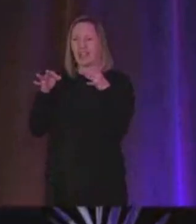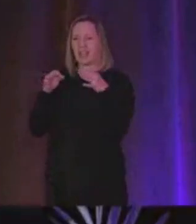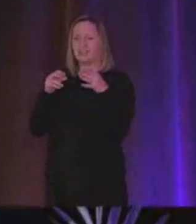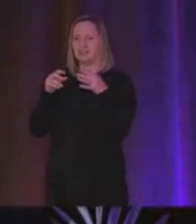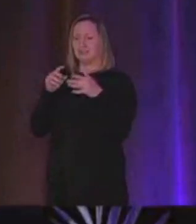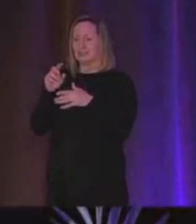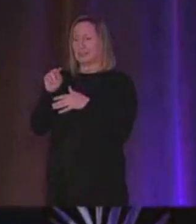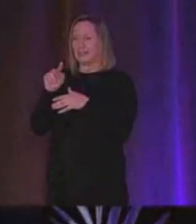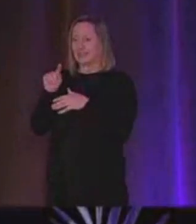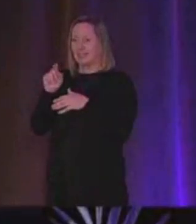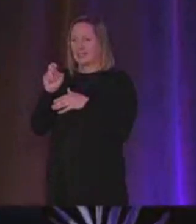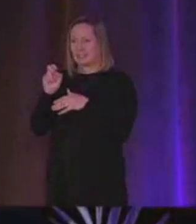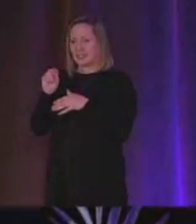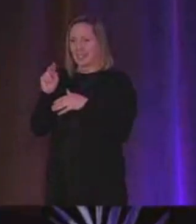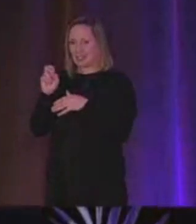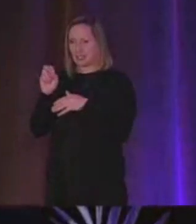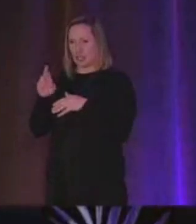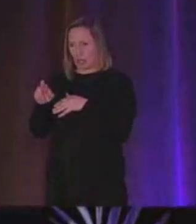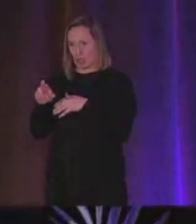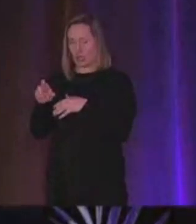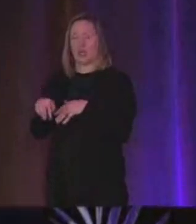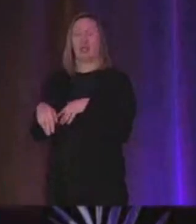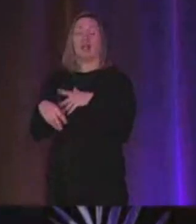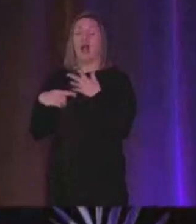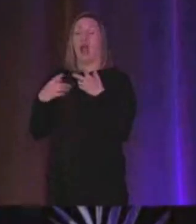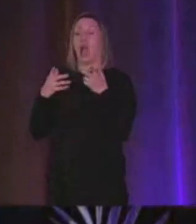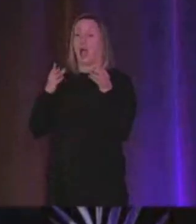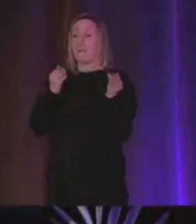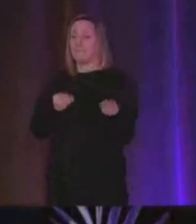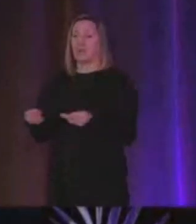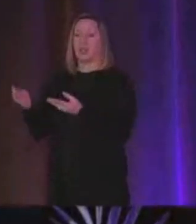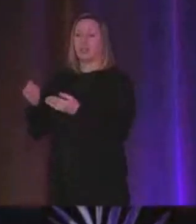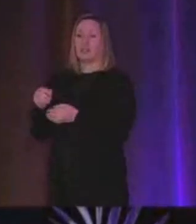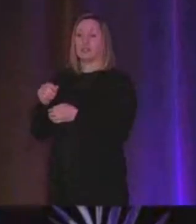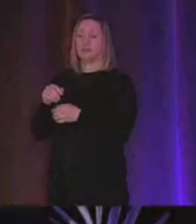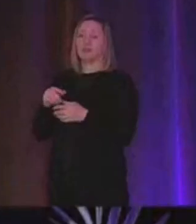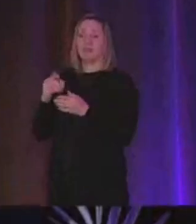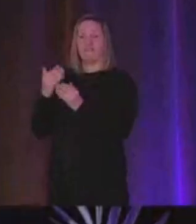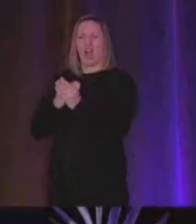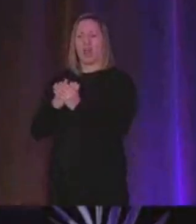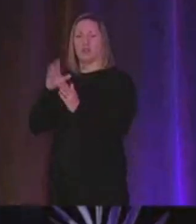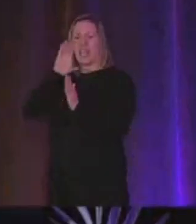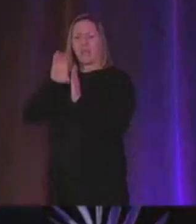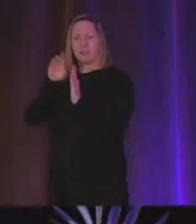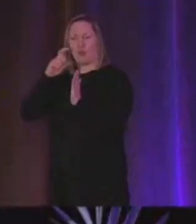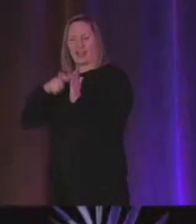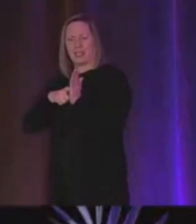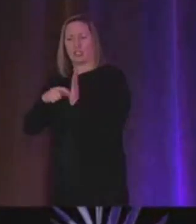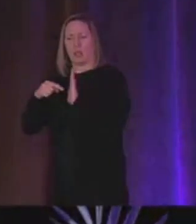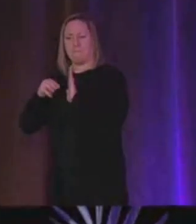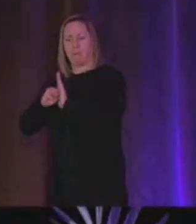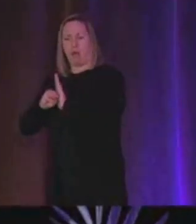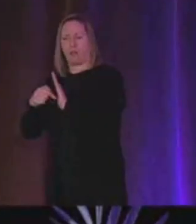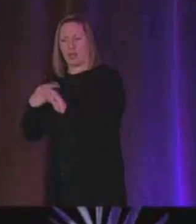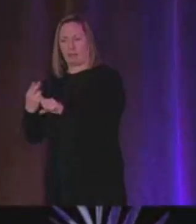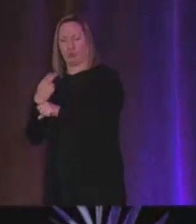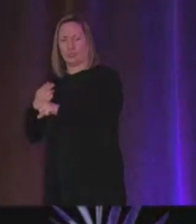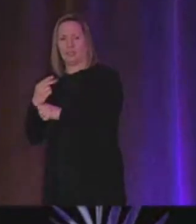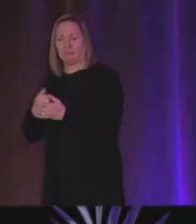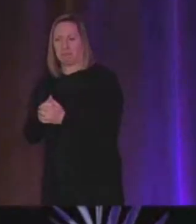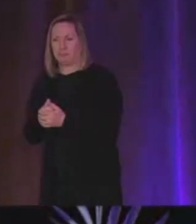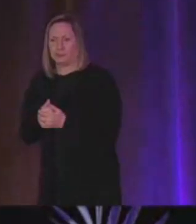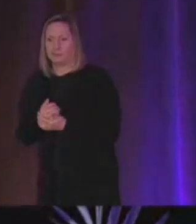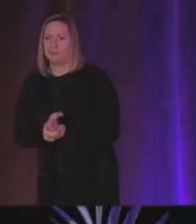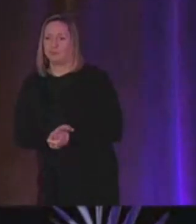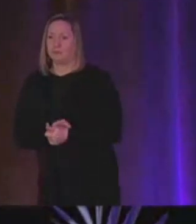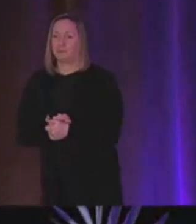config, which was already defined before, I'm passing it in the YOLO v5, which is an image recognition model that I'm using. Okay,